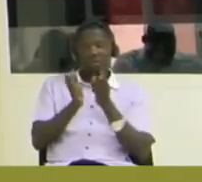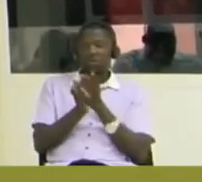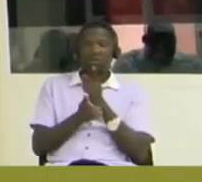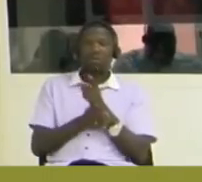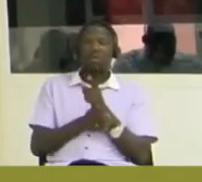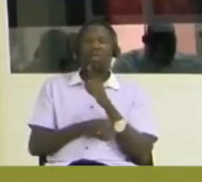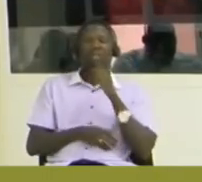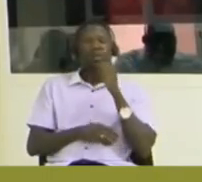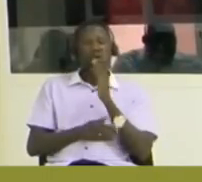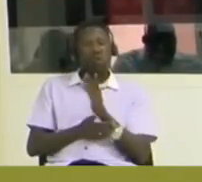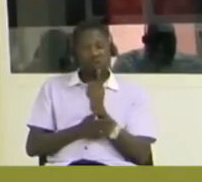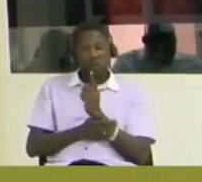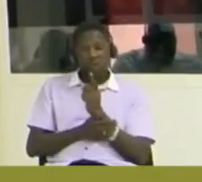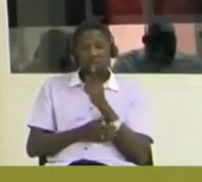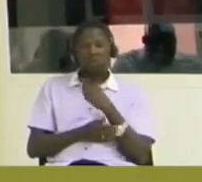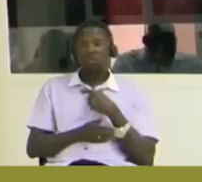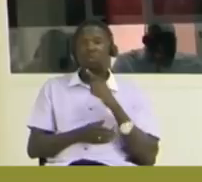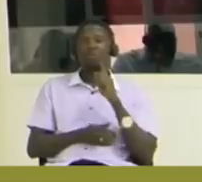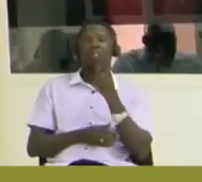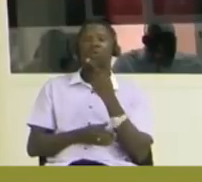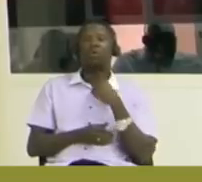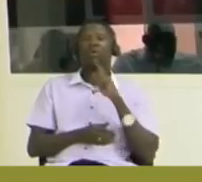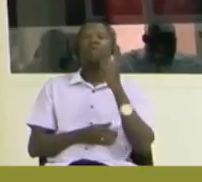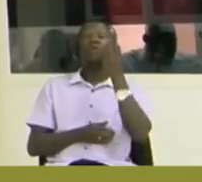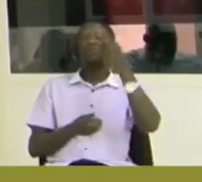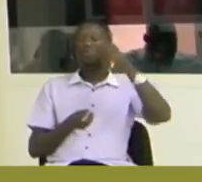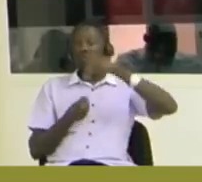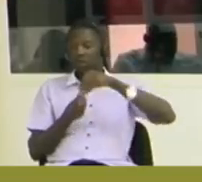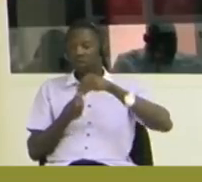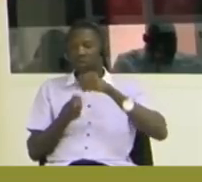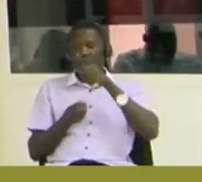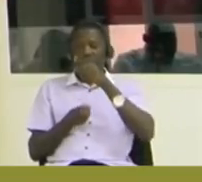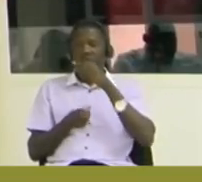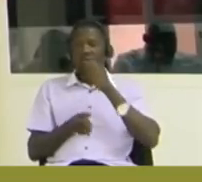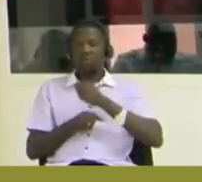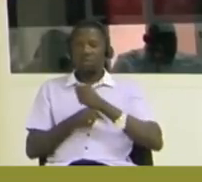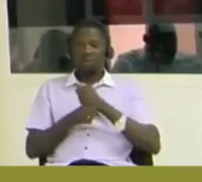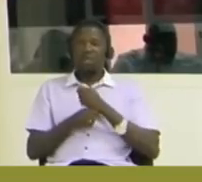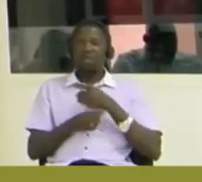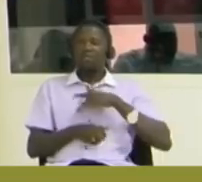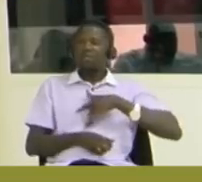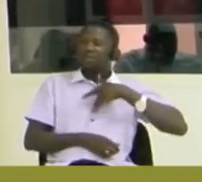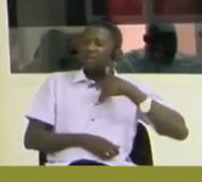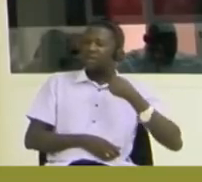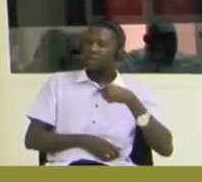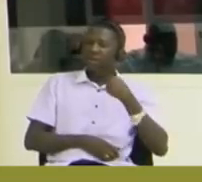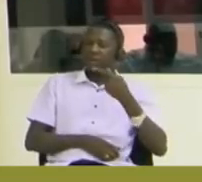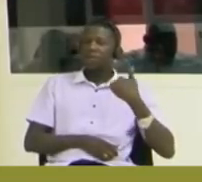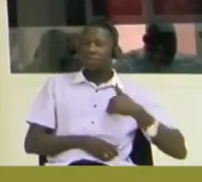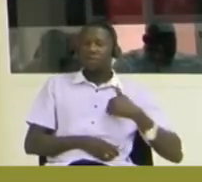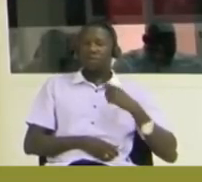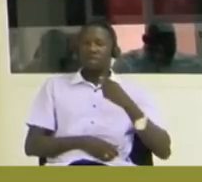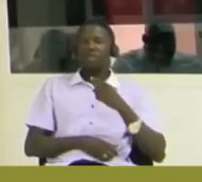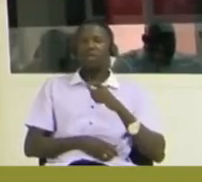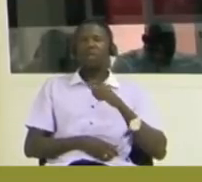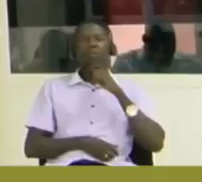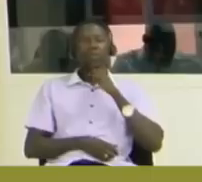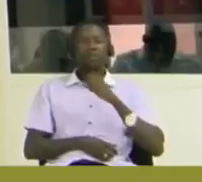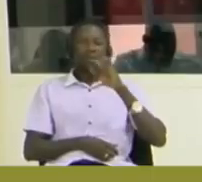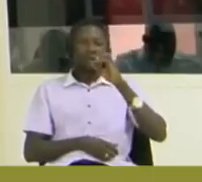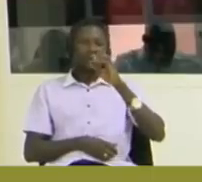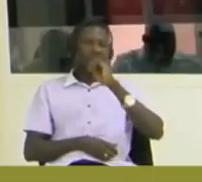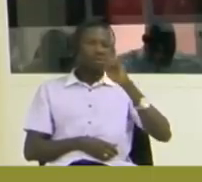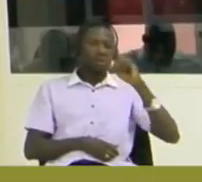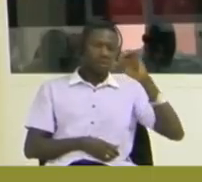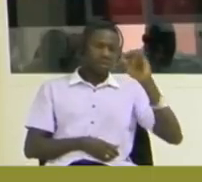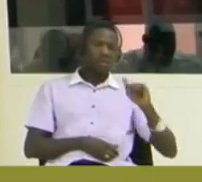was based on the first point that you made, the feeling by the people that Mr. Ceesay was assassinated